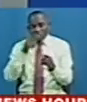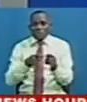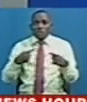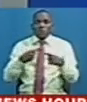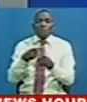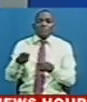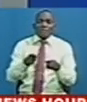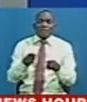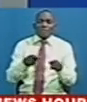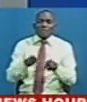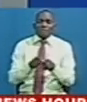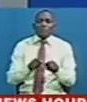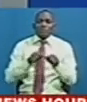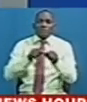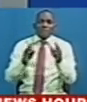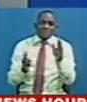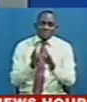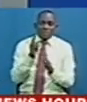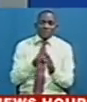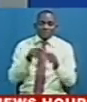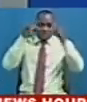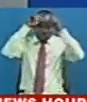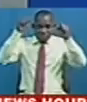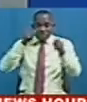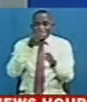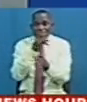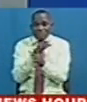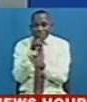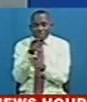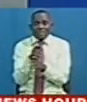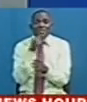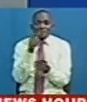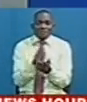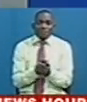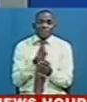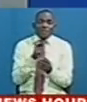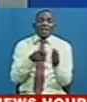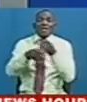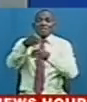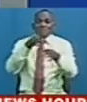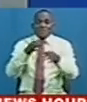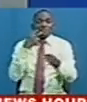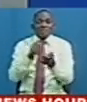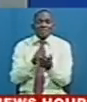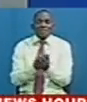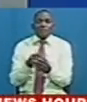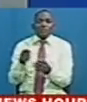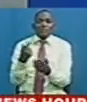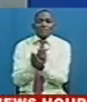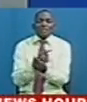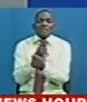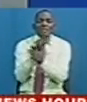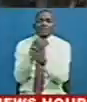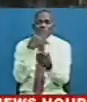and sustainable development. The German President, Dr. Frank-Walter Steinmeier, said the exchange would ensure mutual development.